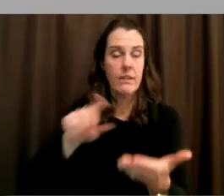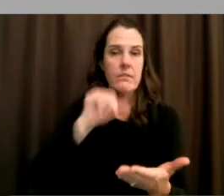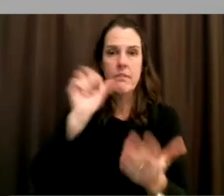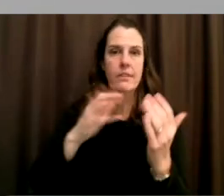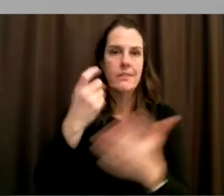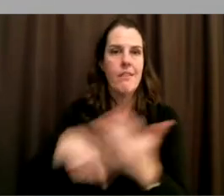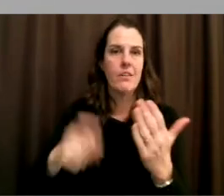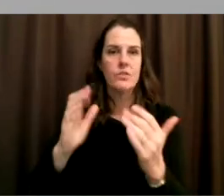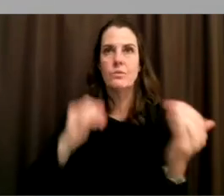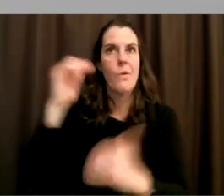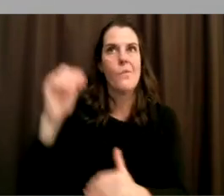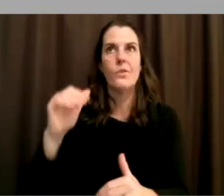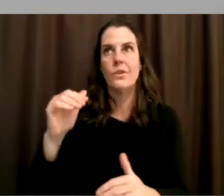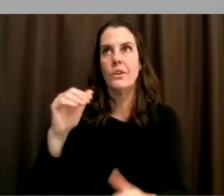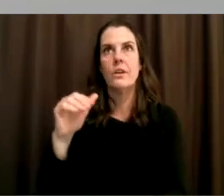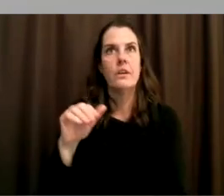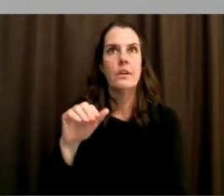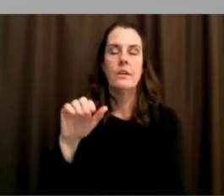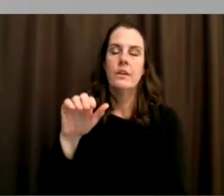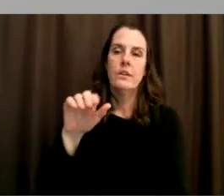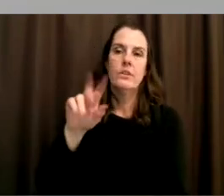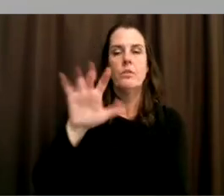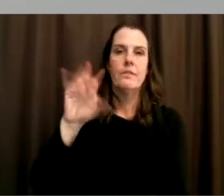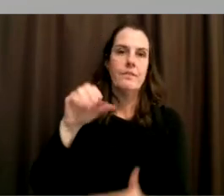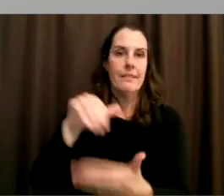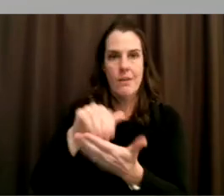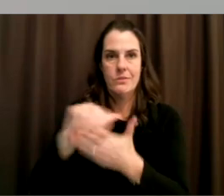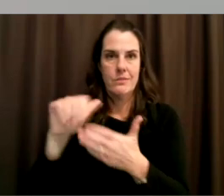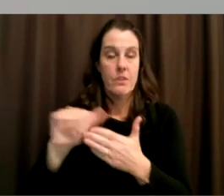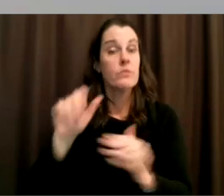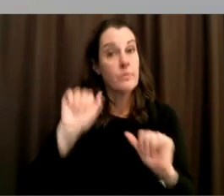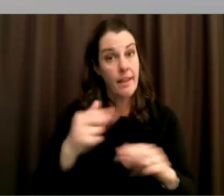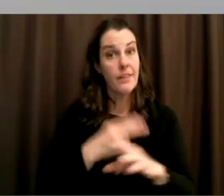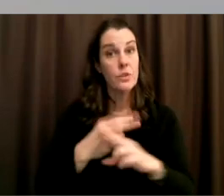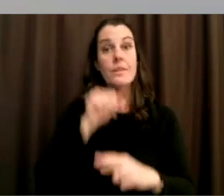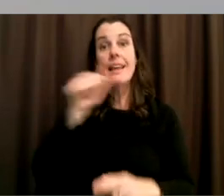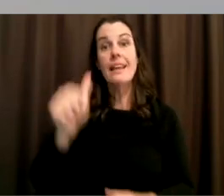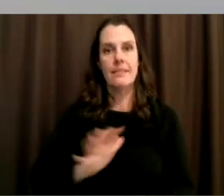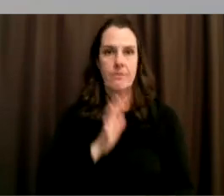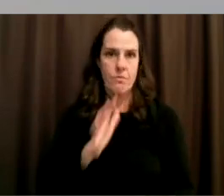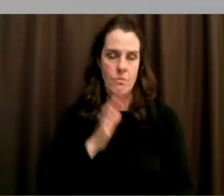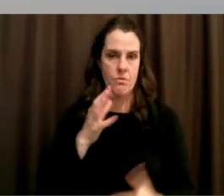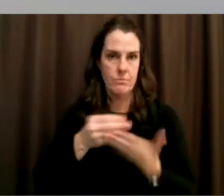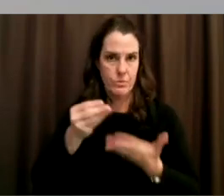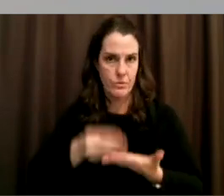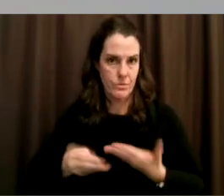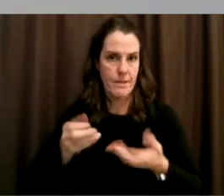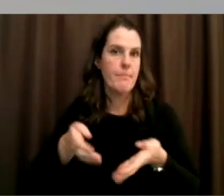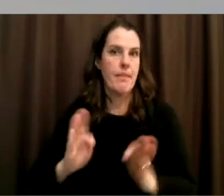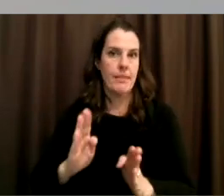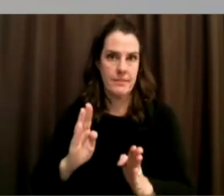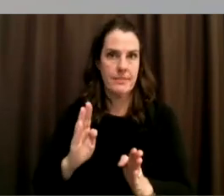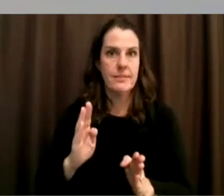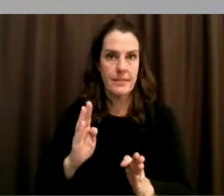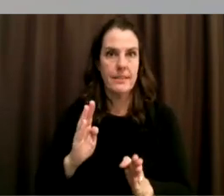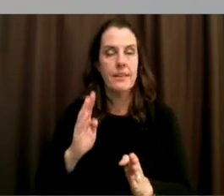over $250,000, right? And so you can use informal procurement methods in order to obtain audit services